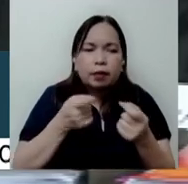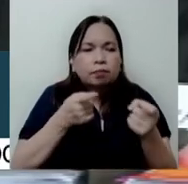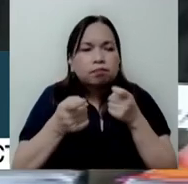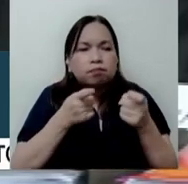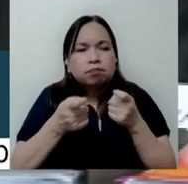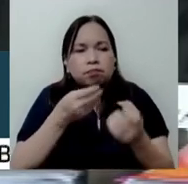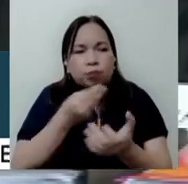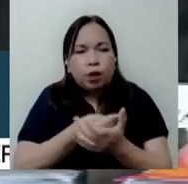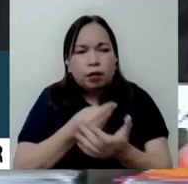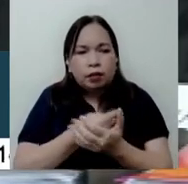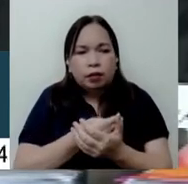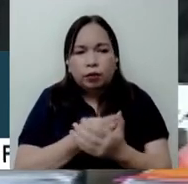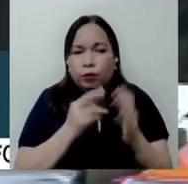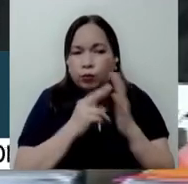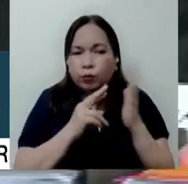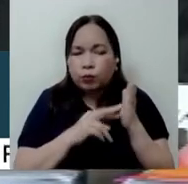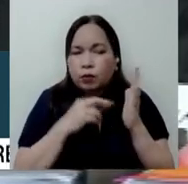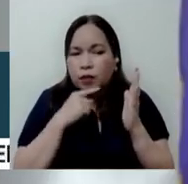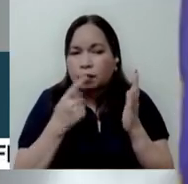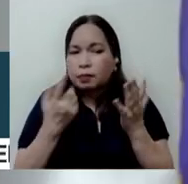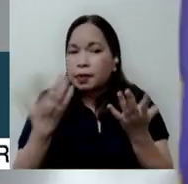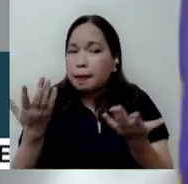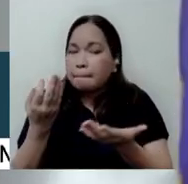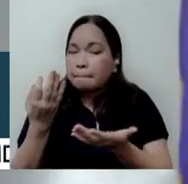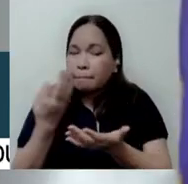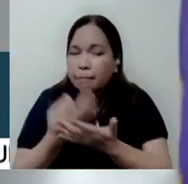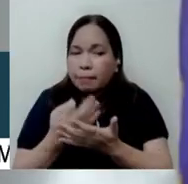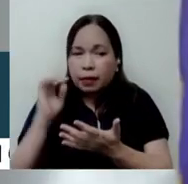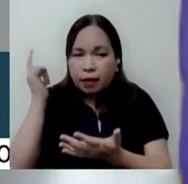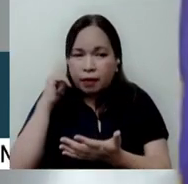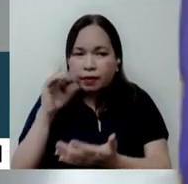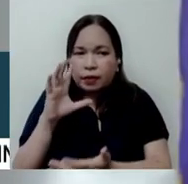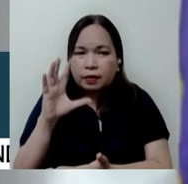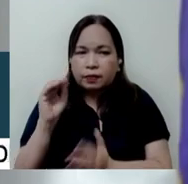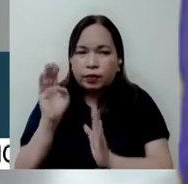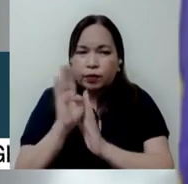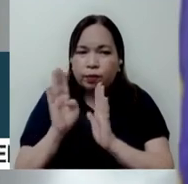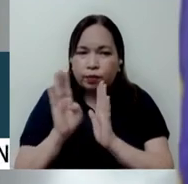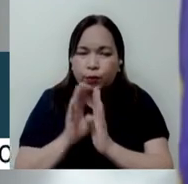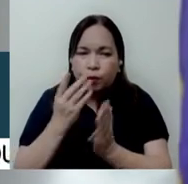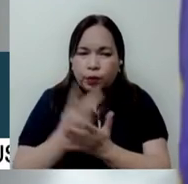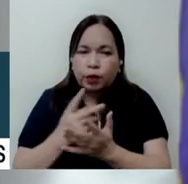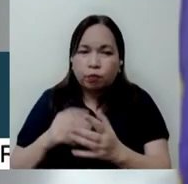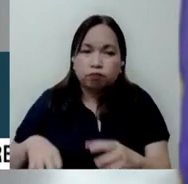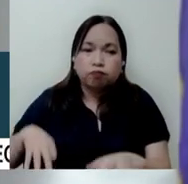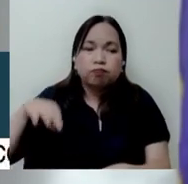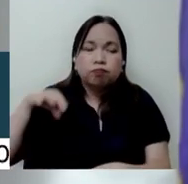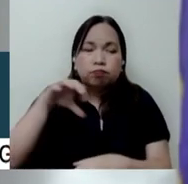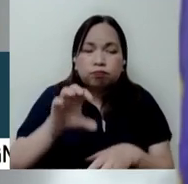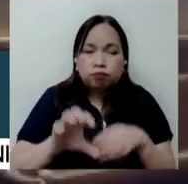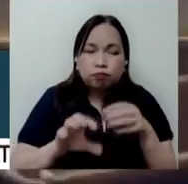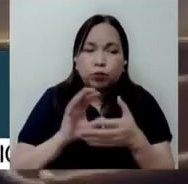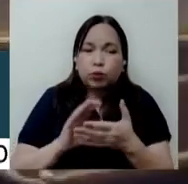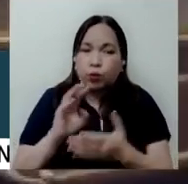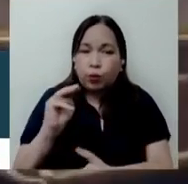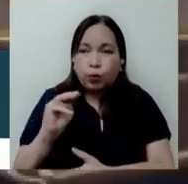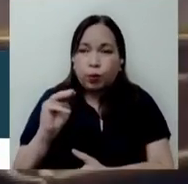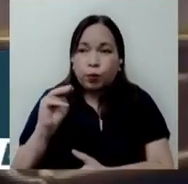rules specify the sources of government's 50 billion peso contribution to the Maharlika Investment Fund. It will come